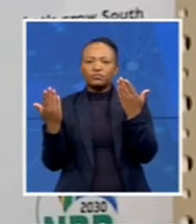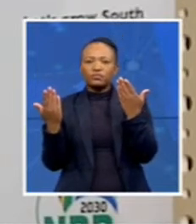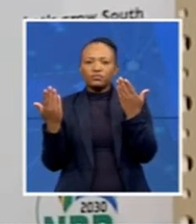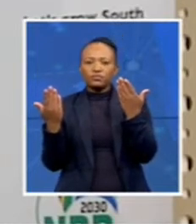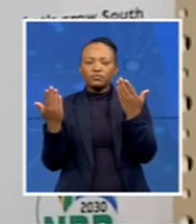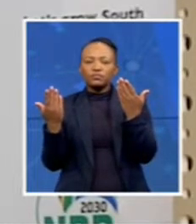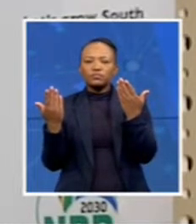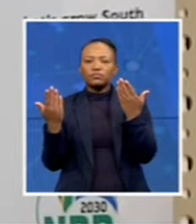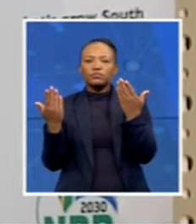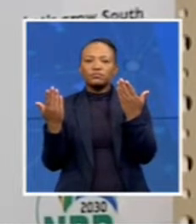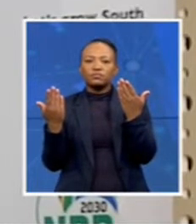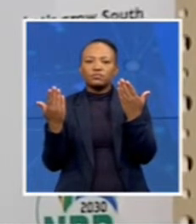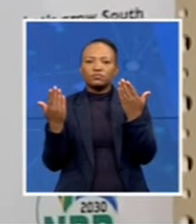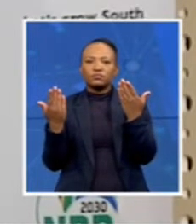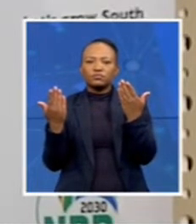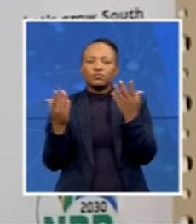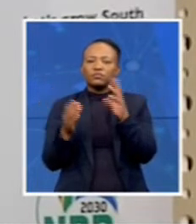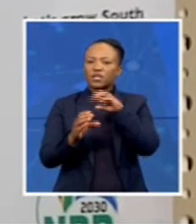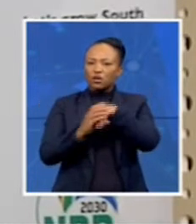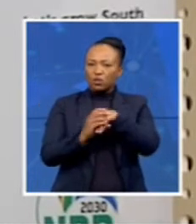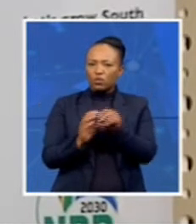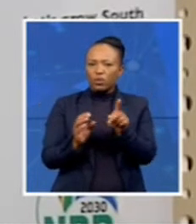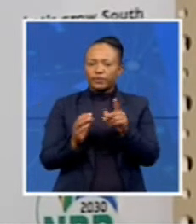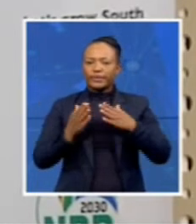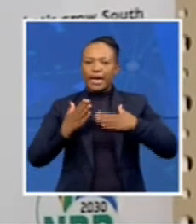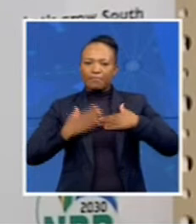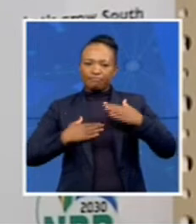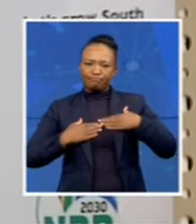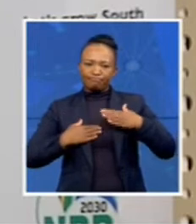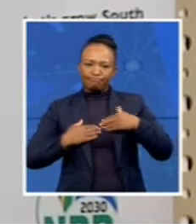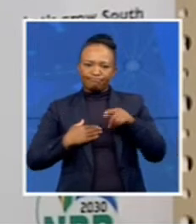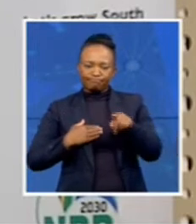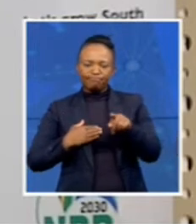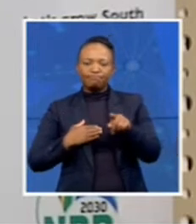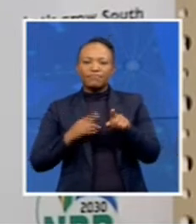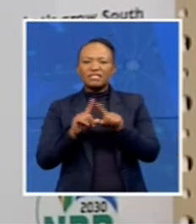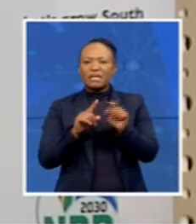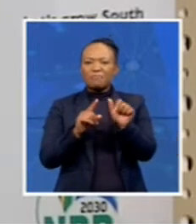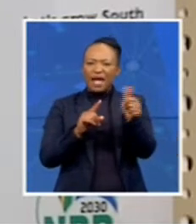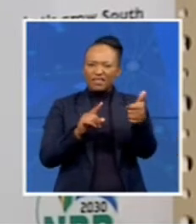including administrative, civil, and criminal cases.